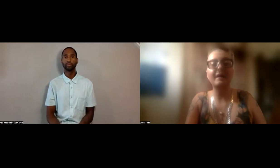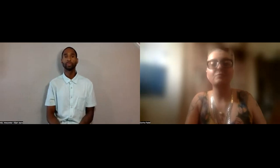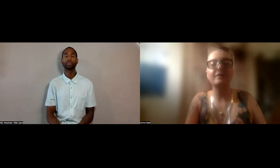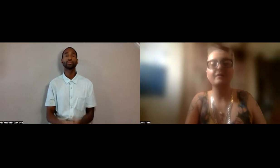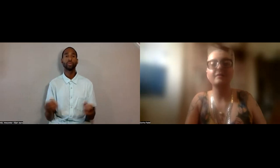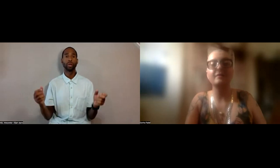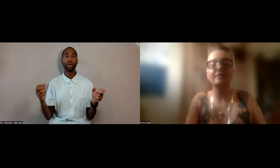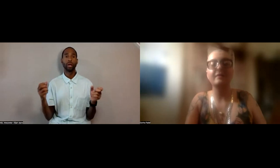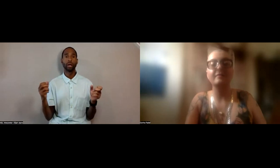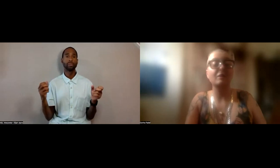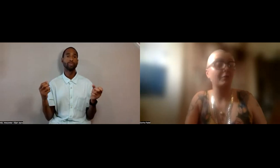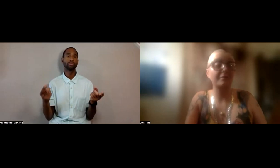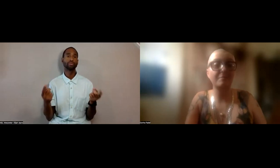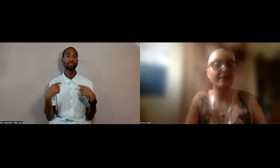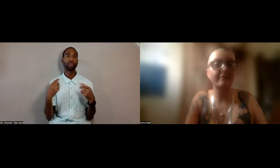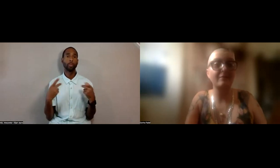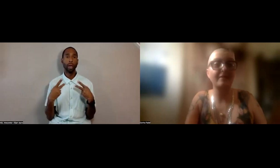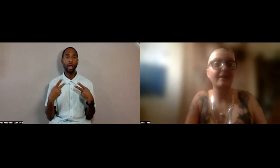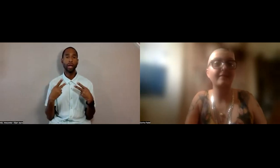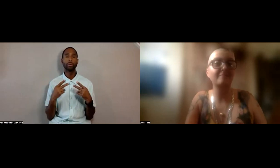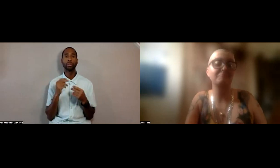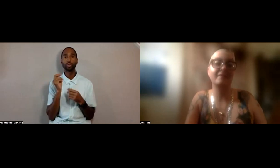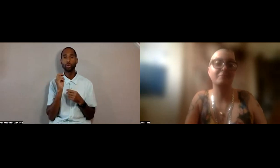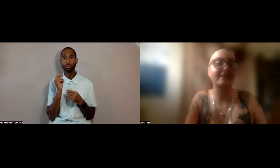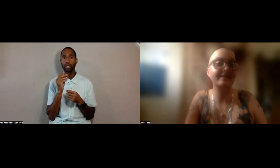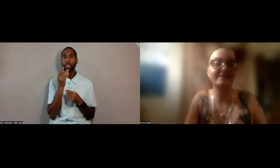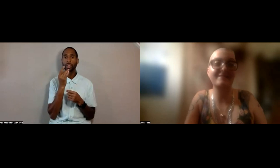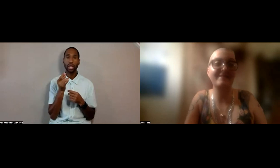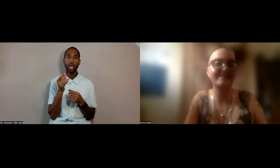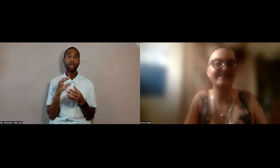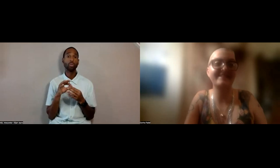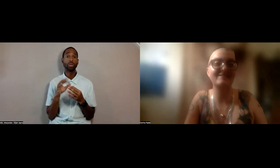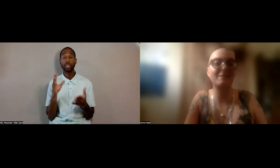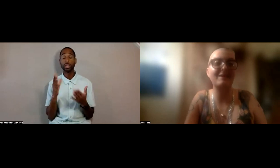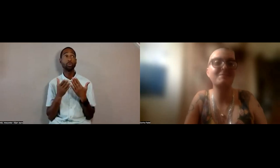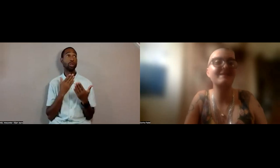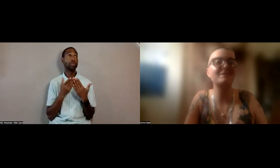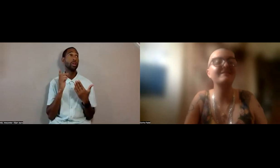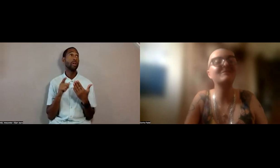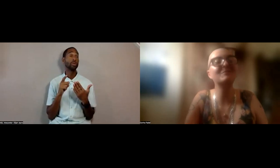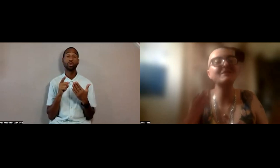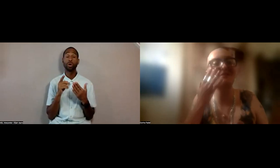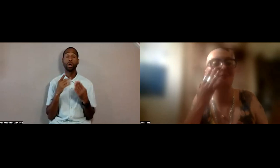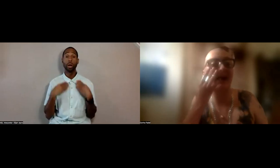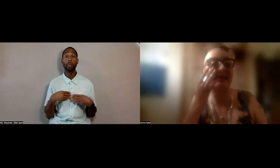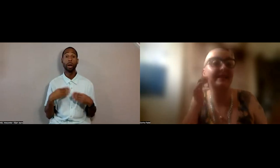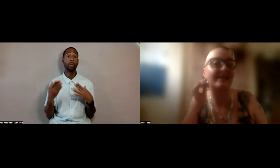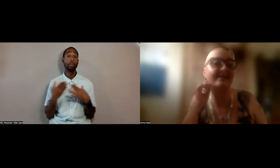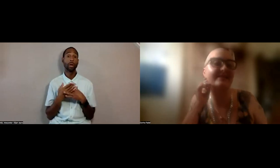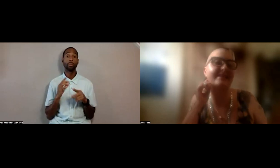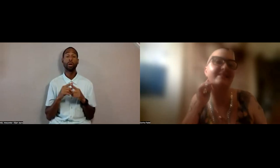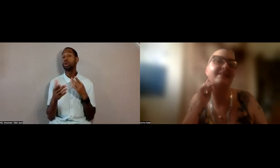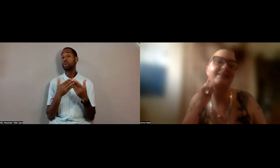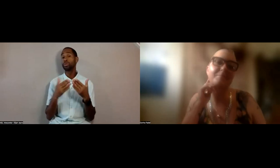come back with a nourishment if you need that, with a release if you need to do a bio break, but do what your body